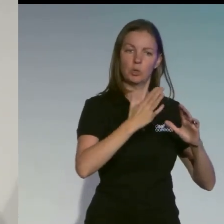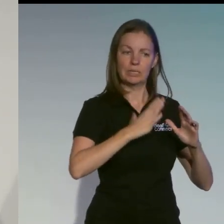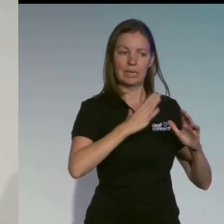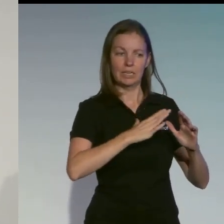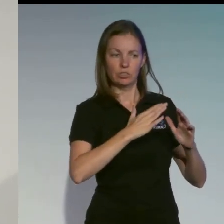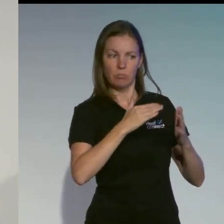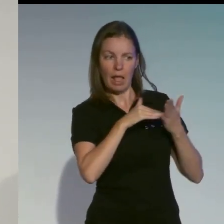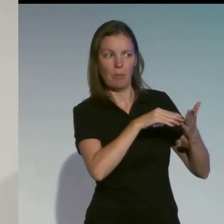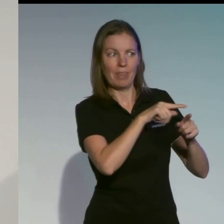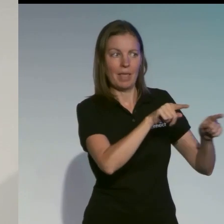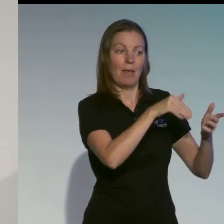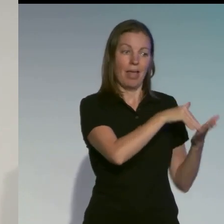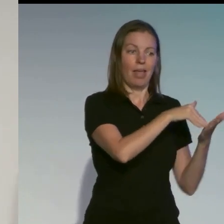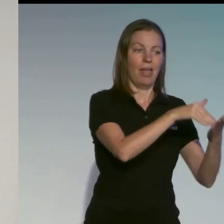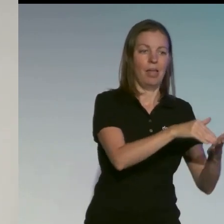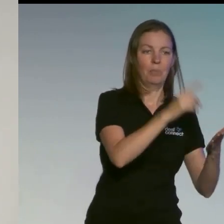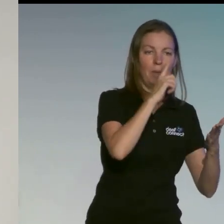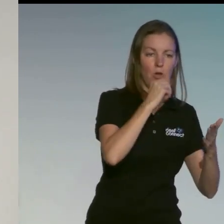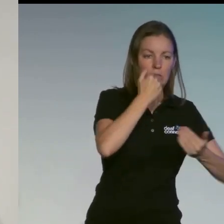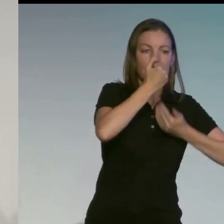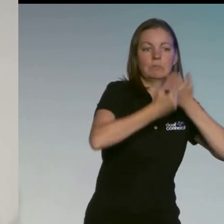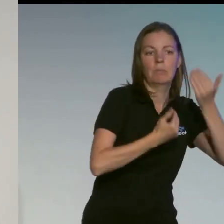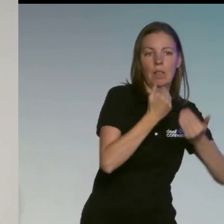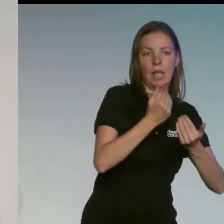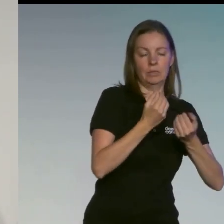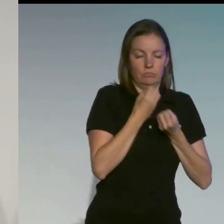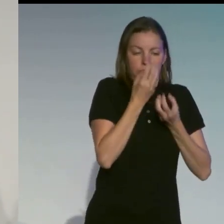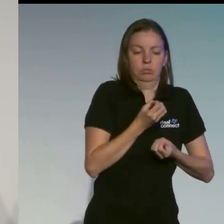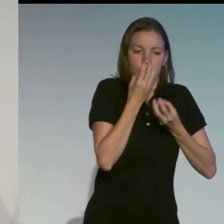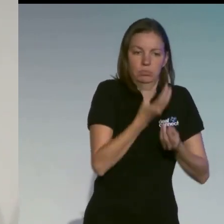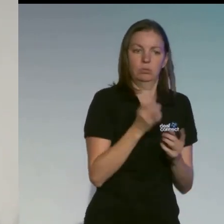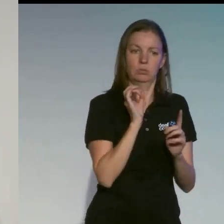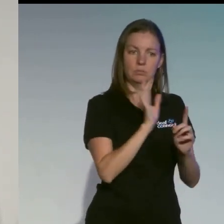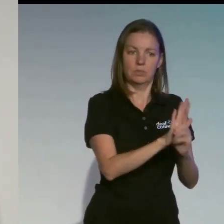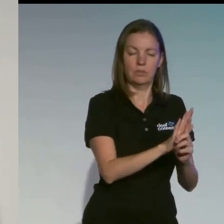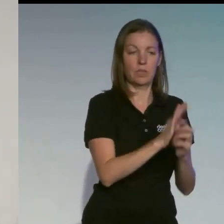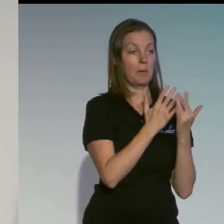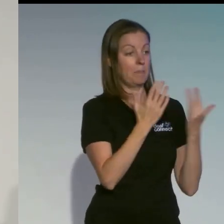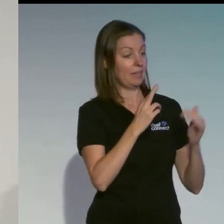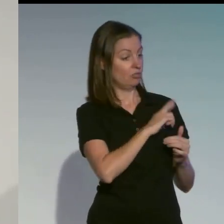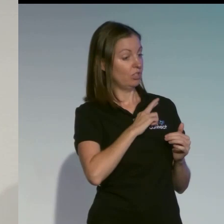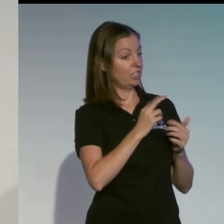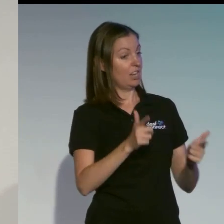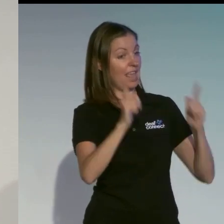even actually helping people articulate these things for themselves. There are many religious leaders that I've been worked with and sat